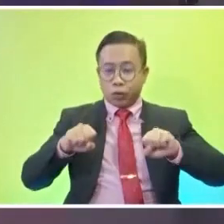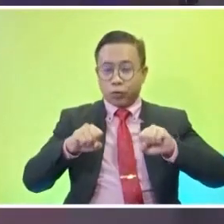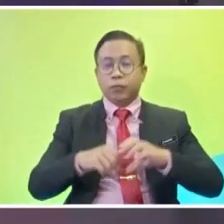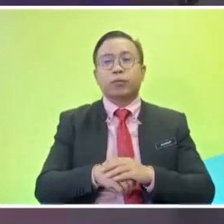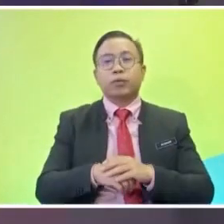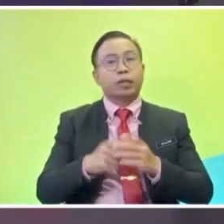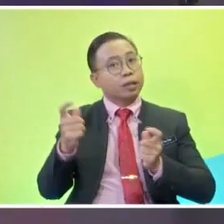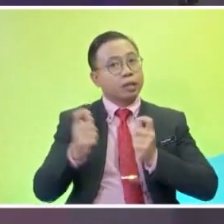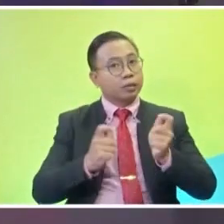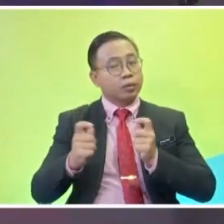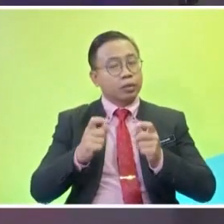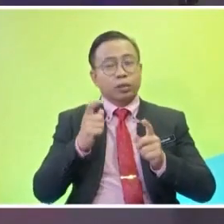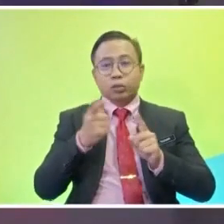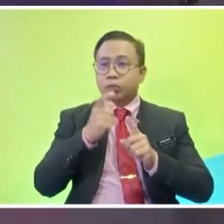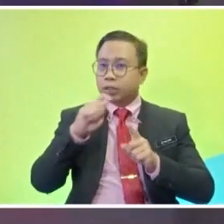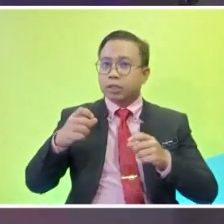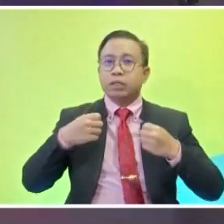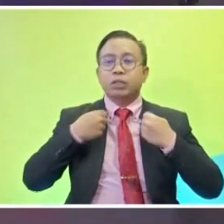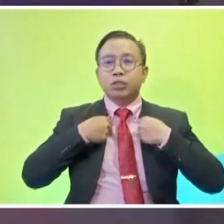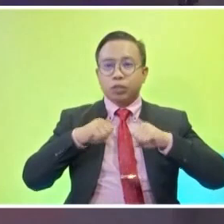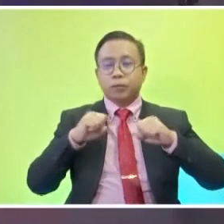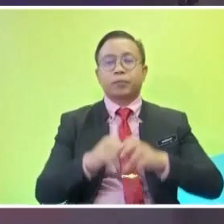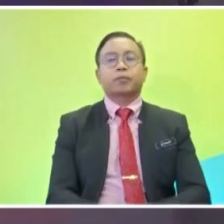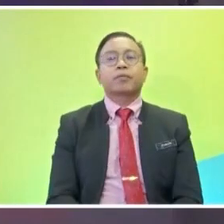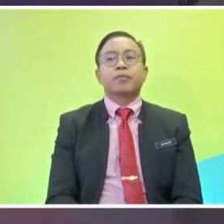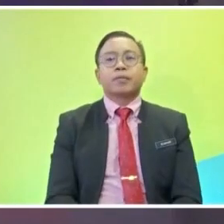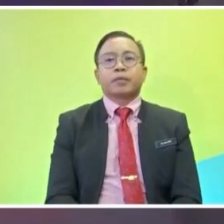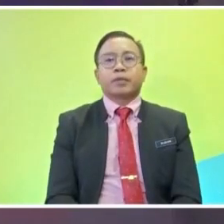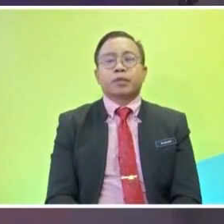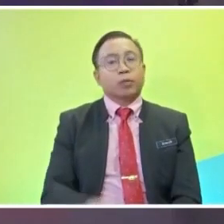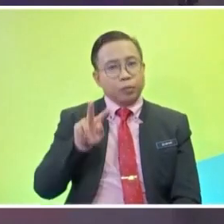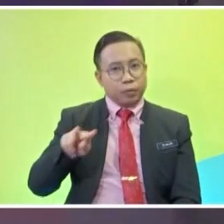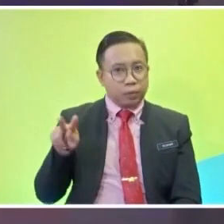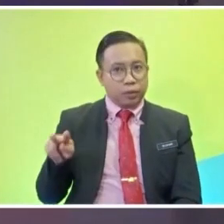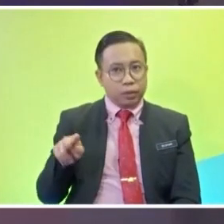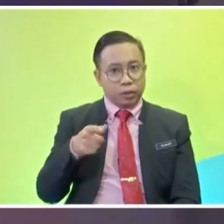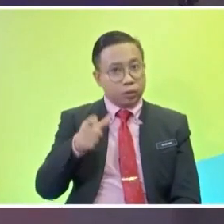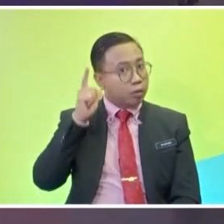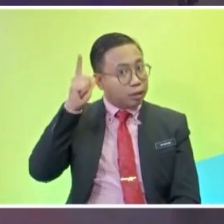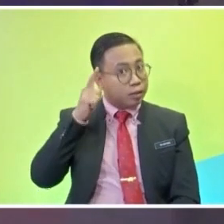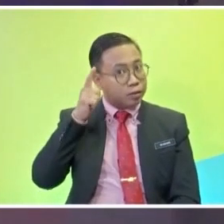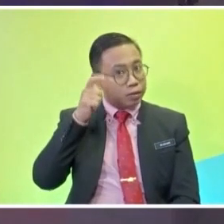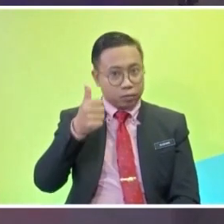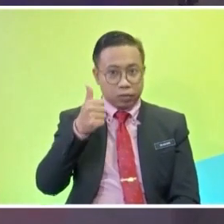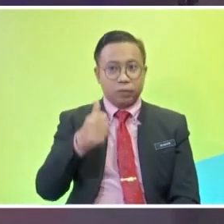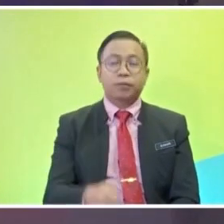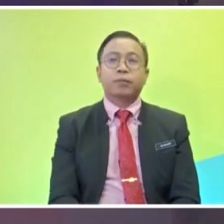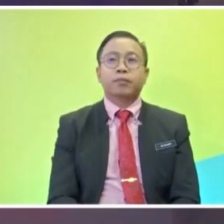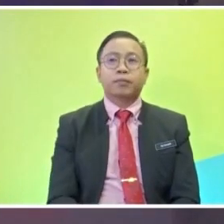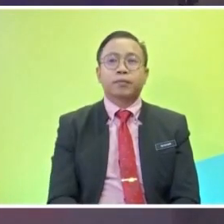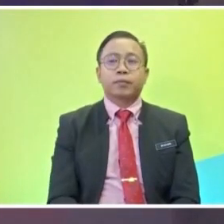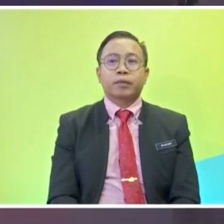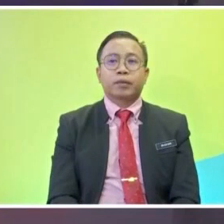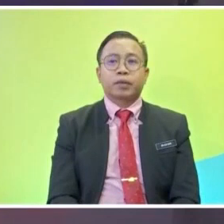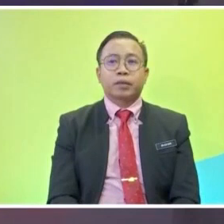transport the pasta to the shops. Okay, so pupils, did you listen well? Yes. Is